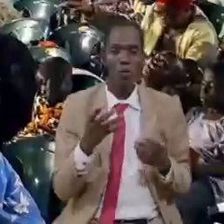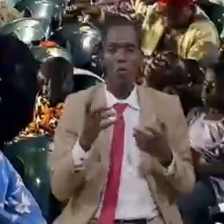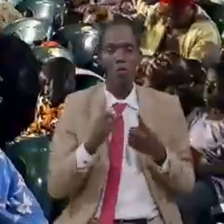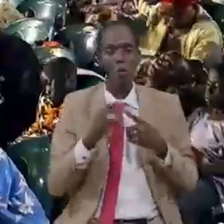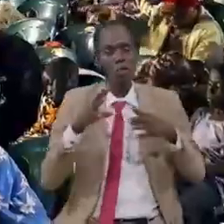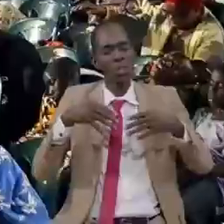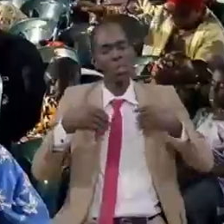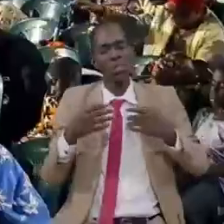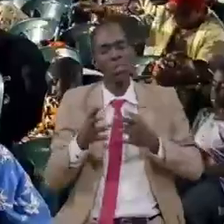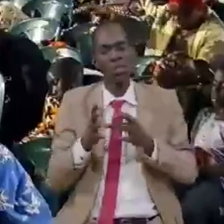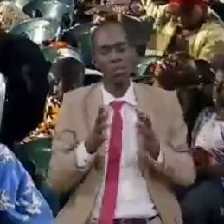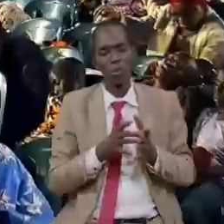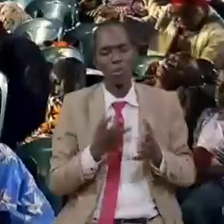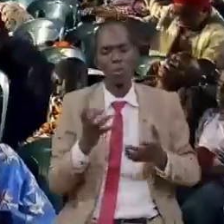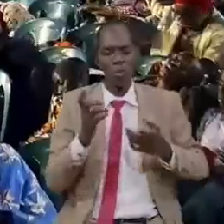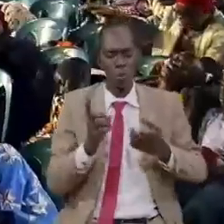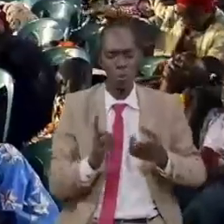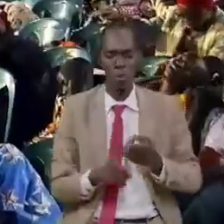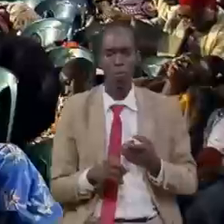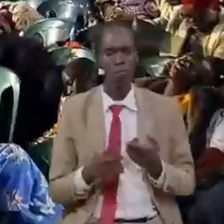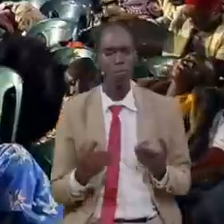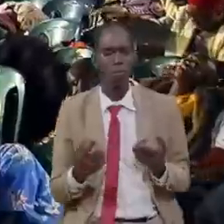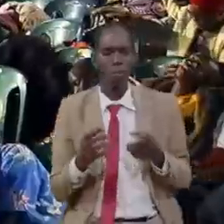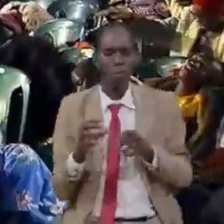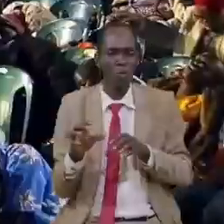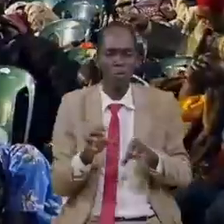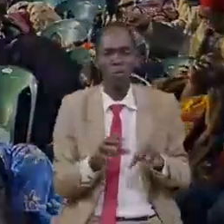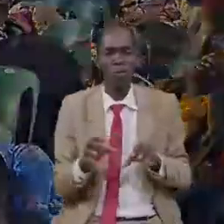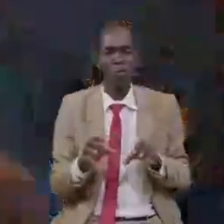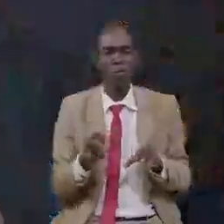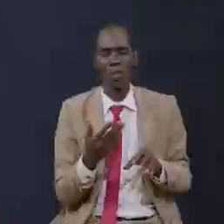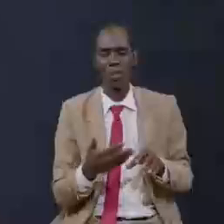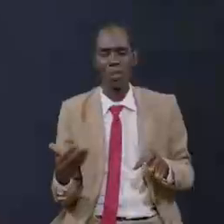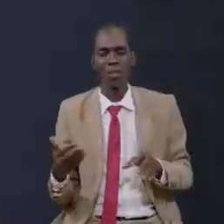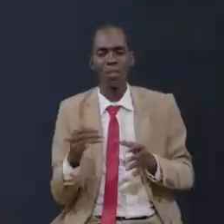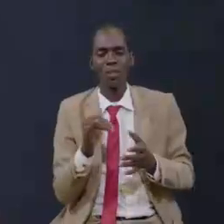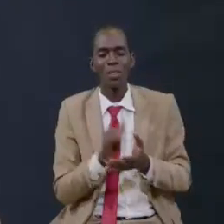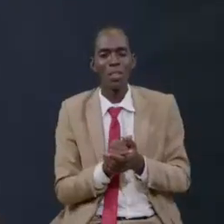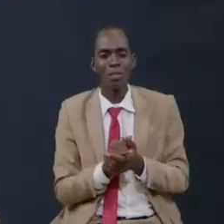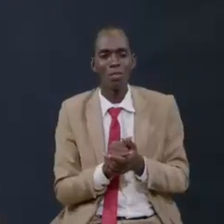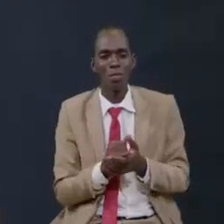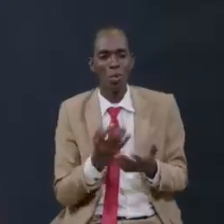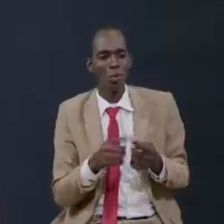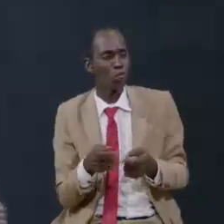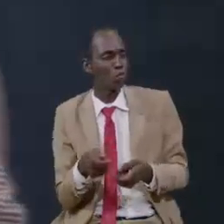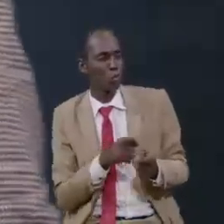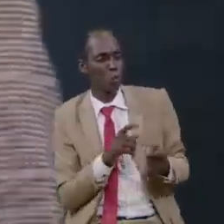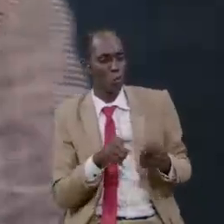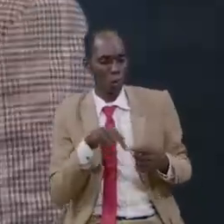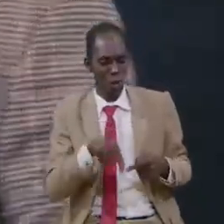you and drive you to hell. Hellfire forever and ever. But